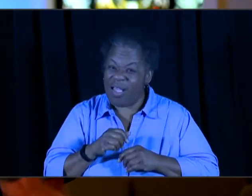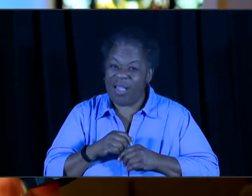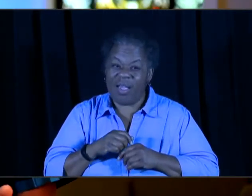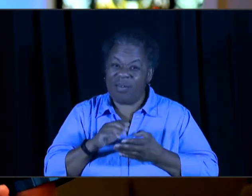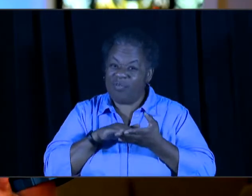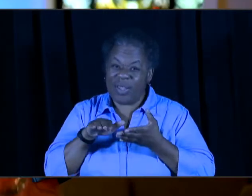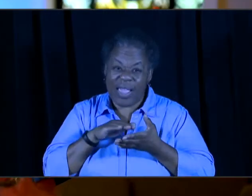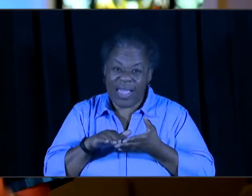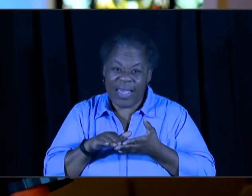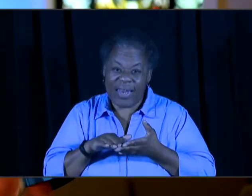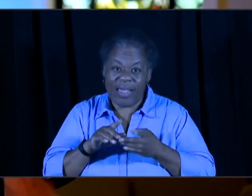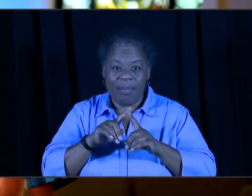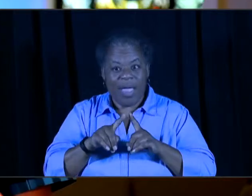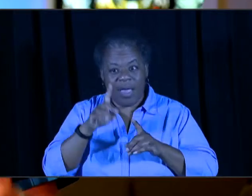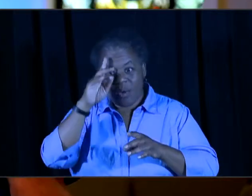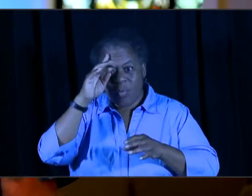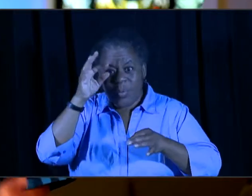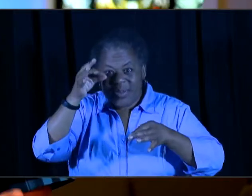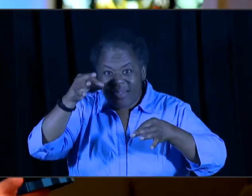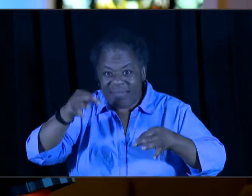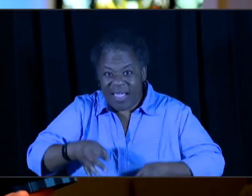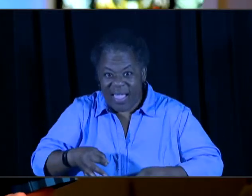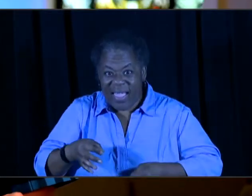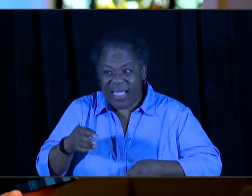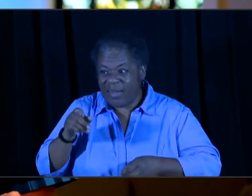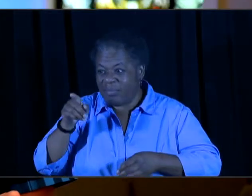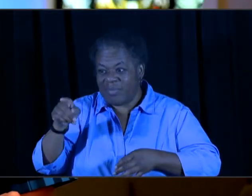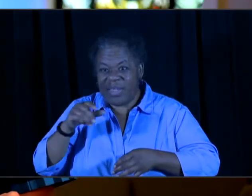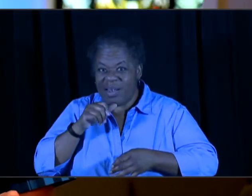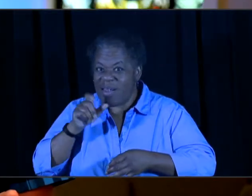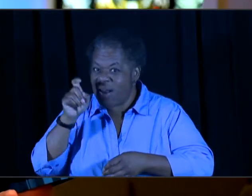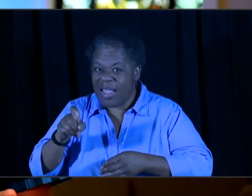We just decide that they no longer have to pay for it.